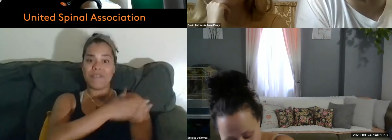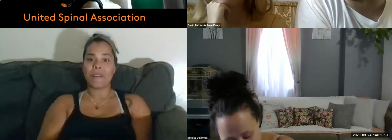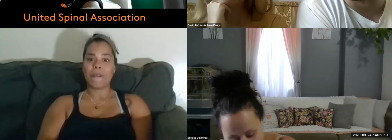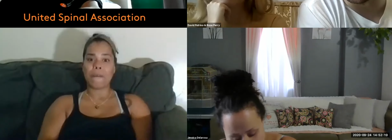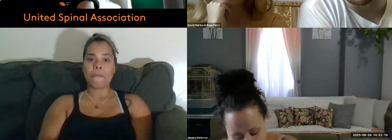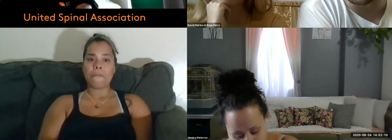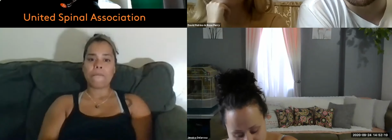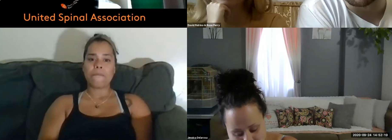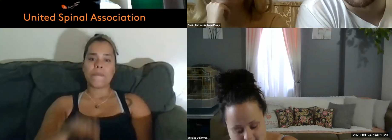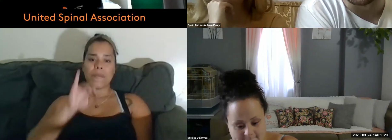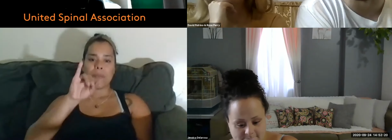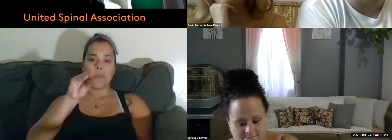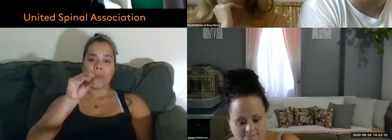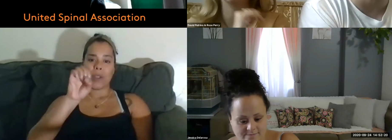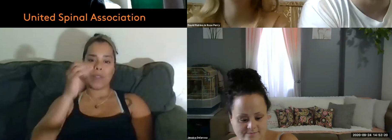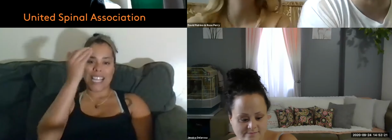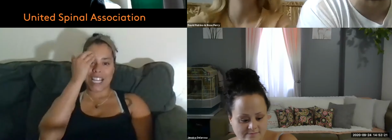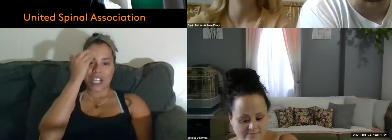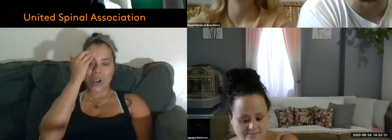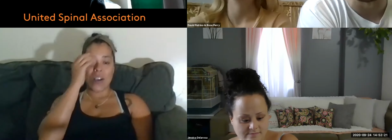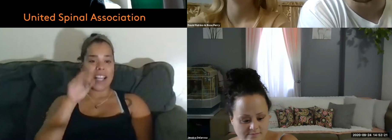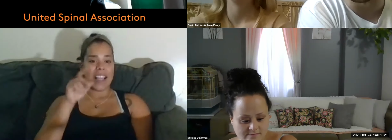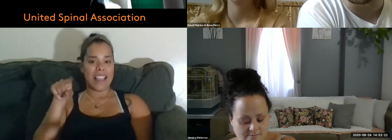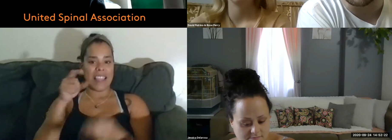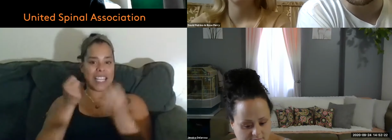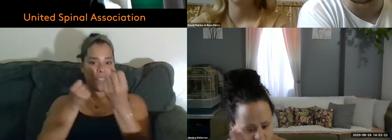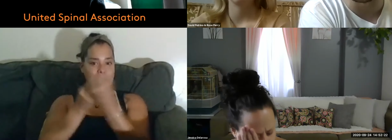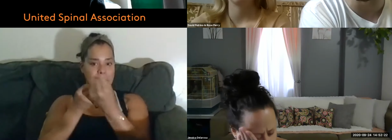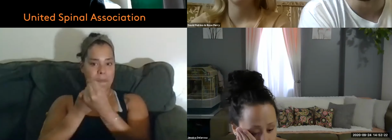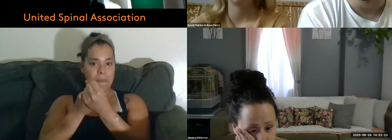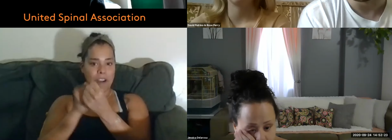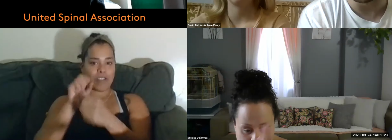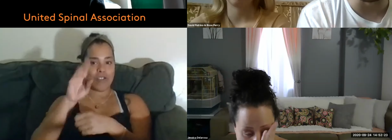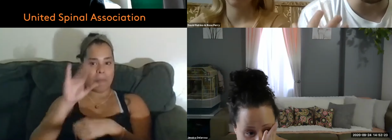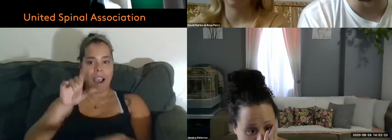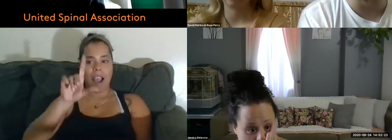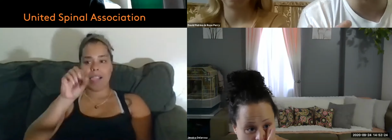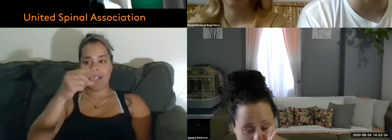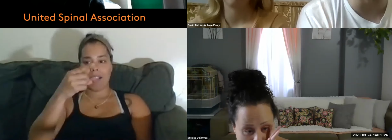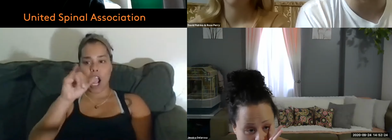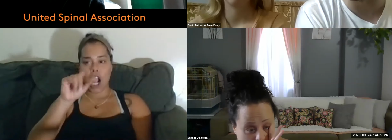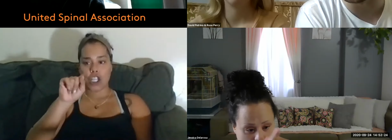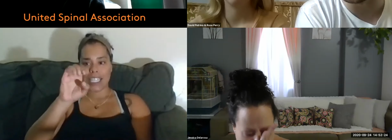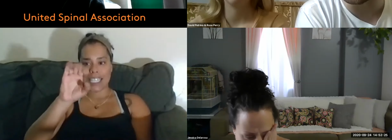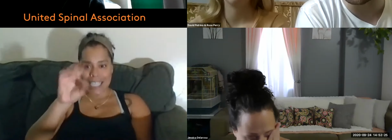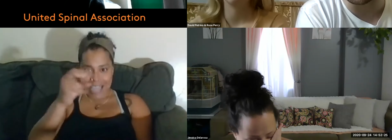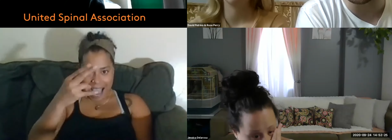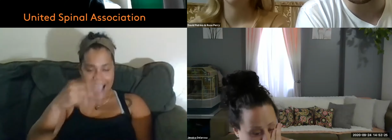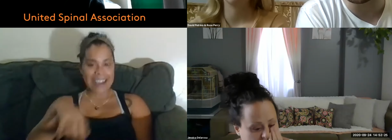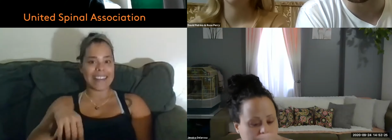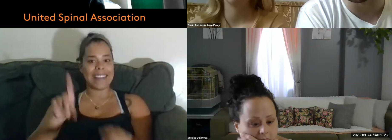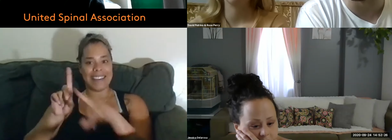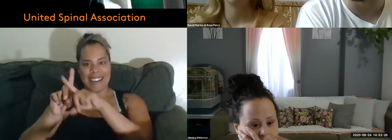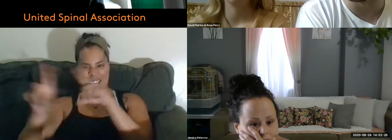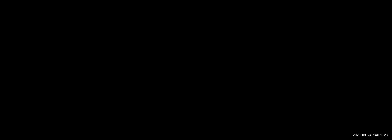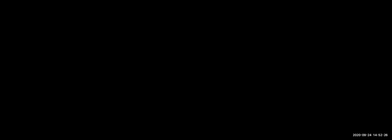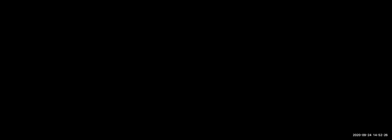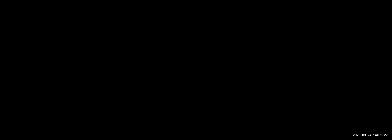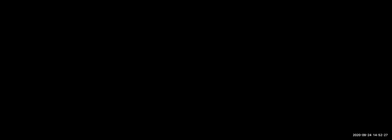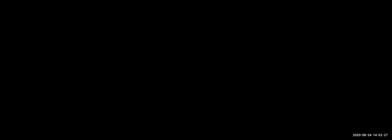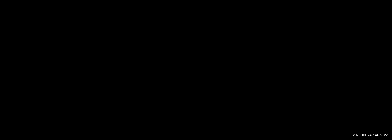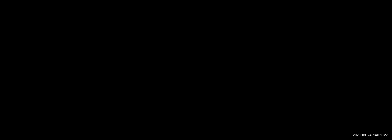it. They're sponsored by Mark Cuban. They're sponsored by Logitech. They have all of these amazing things in